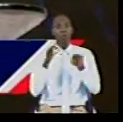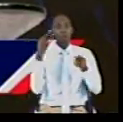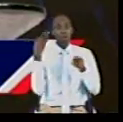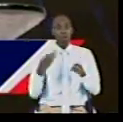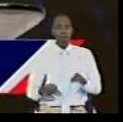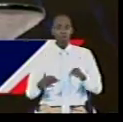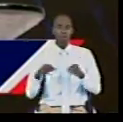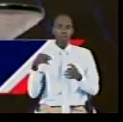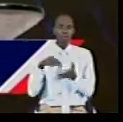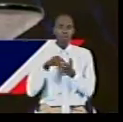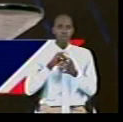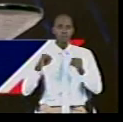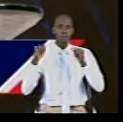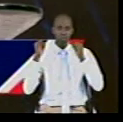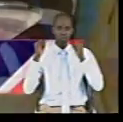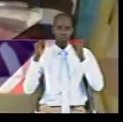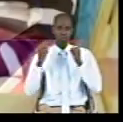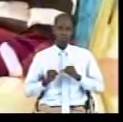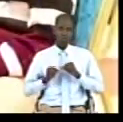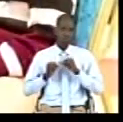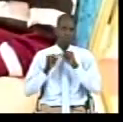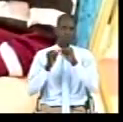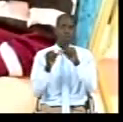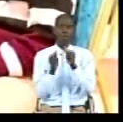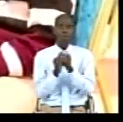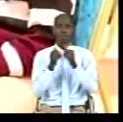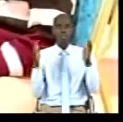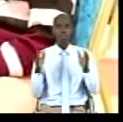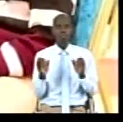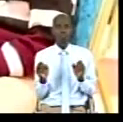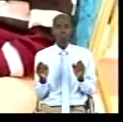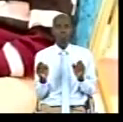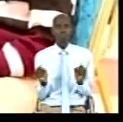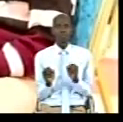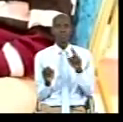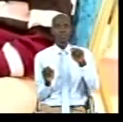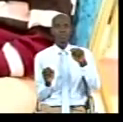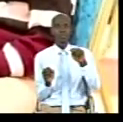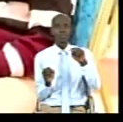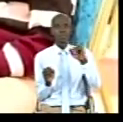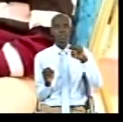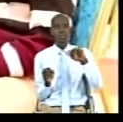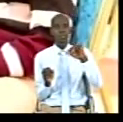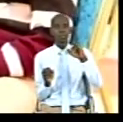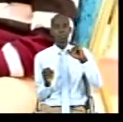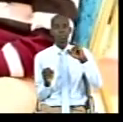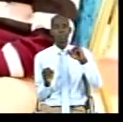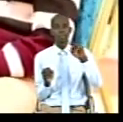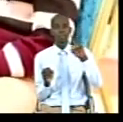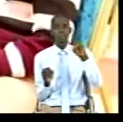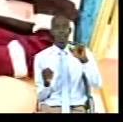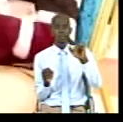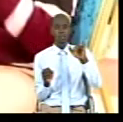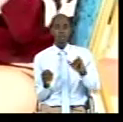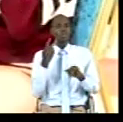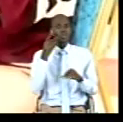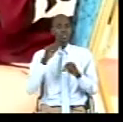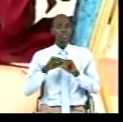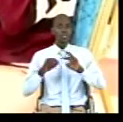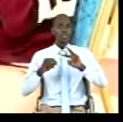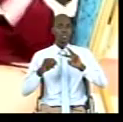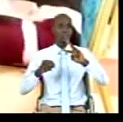steadfast perseverance without timidity. We're coming to 2 Samuel chapter